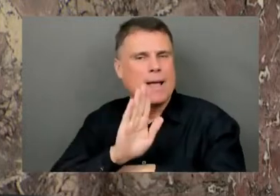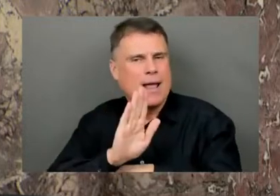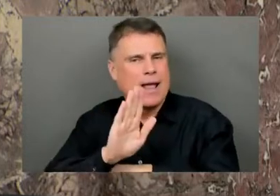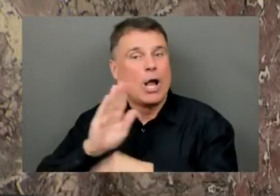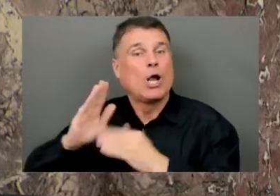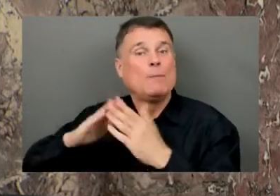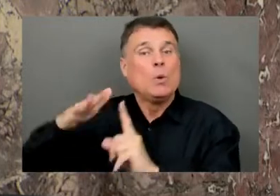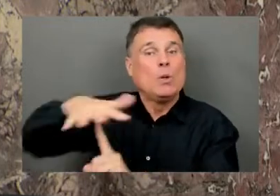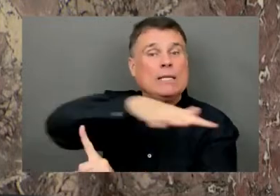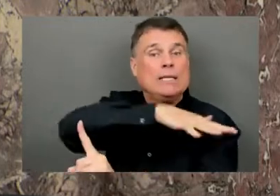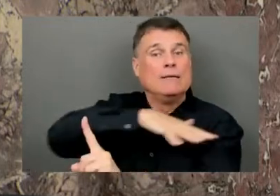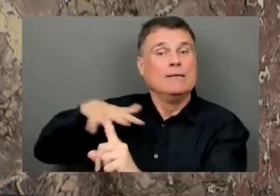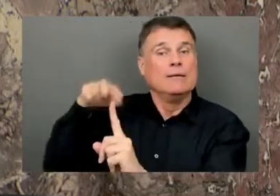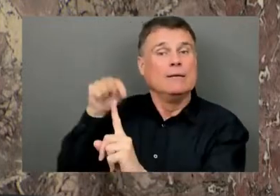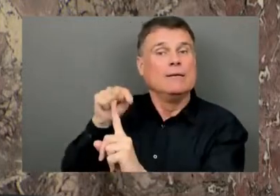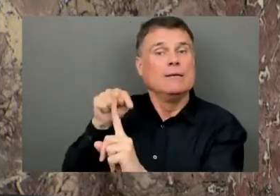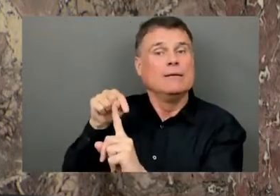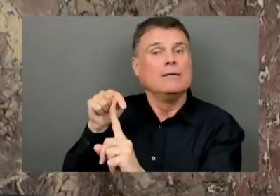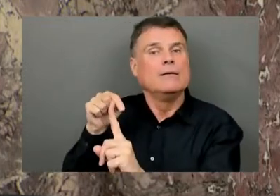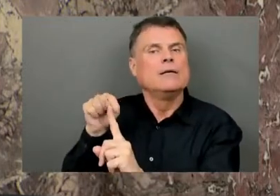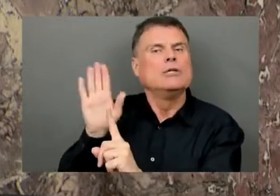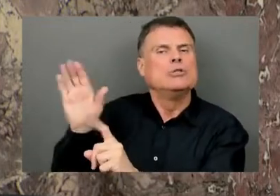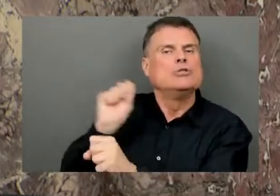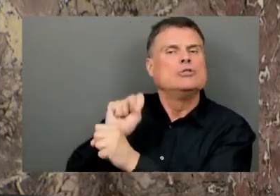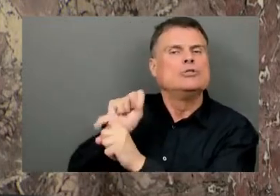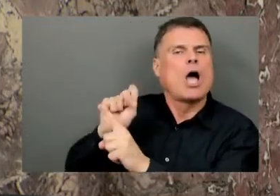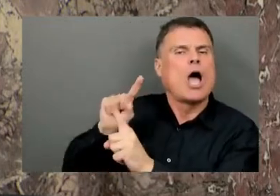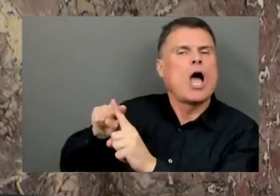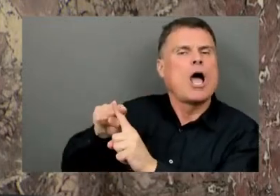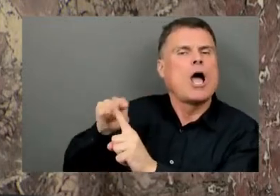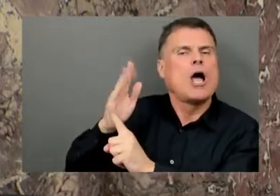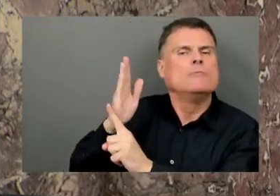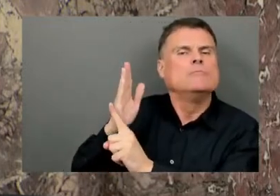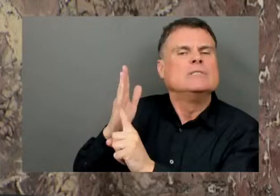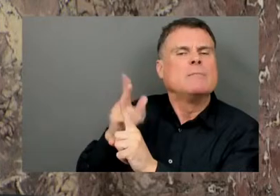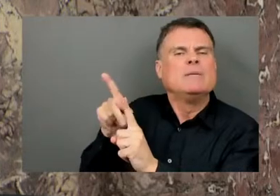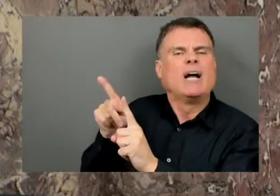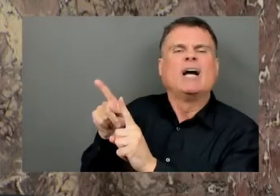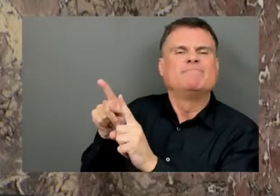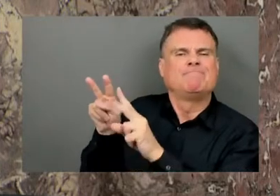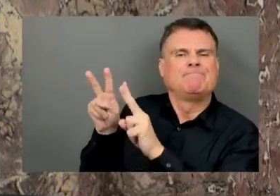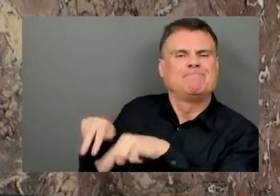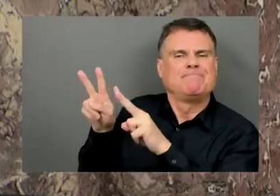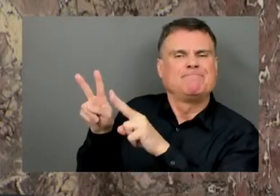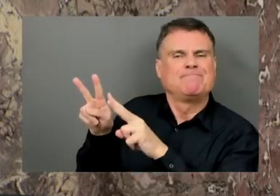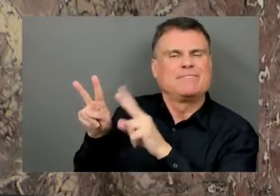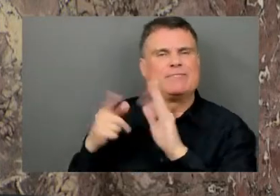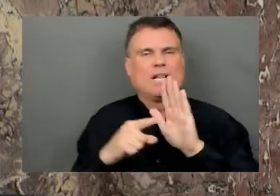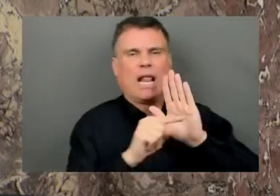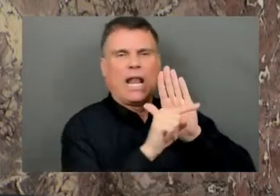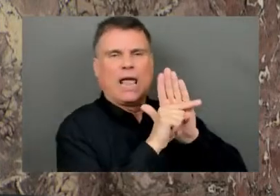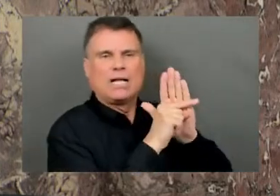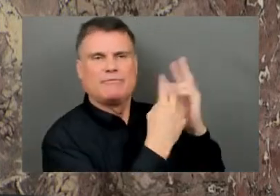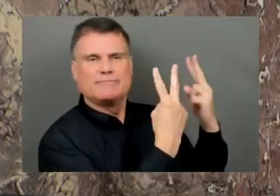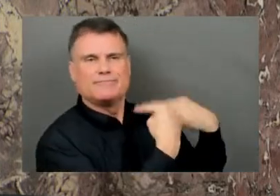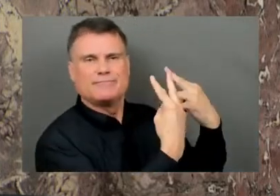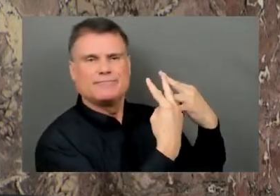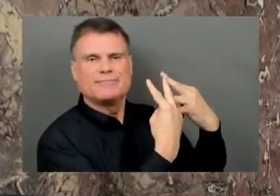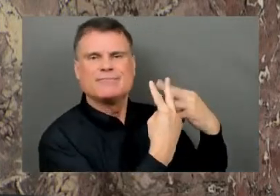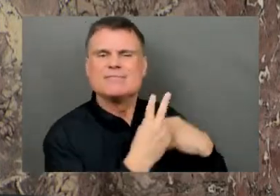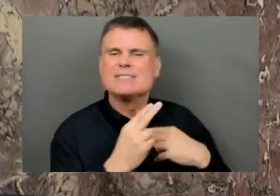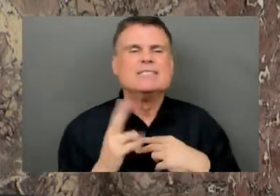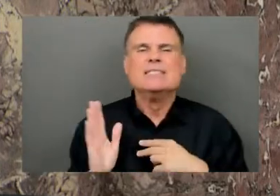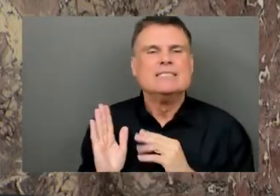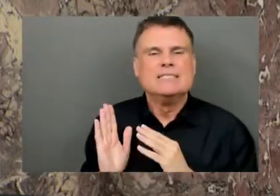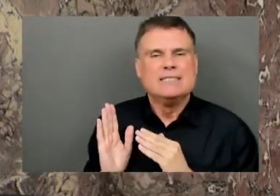career paths, it took a lot of challenges for him to decide what he wants to do until he went to the university, and